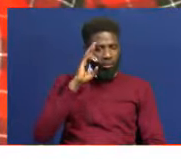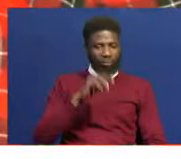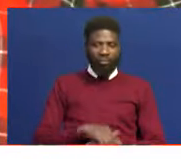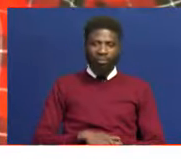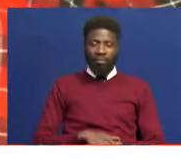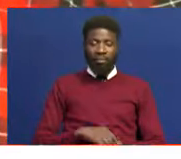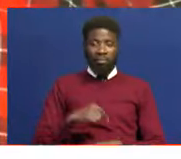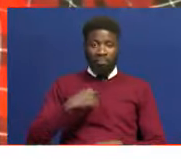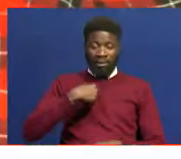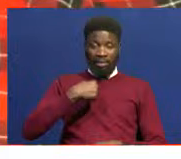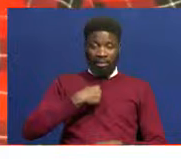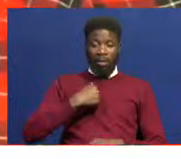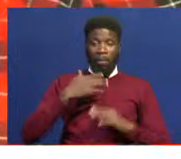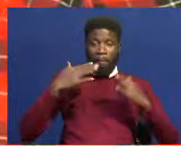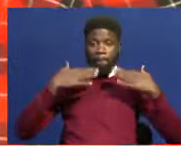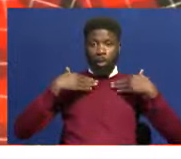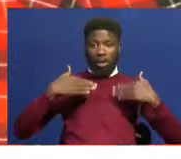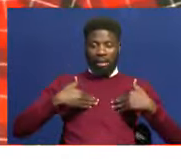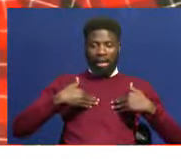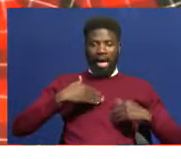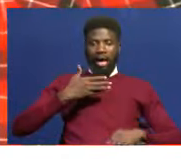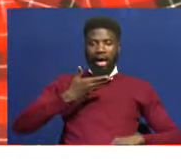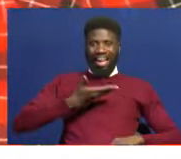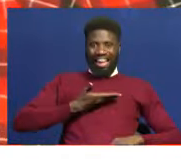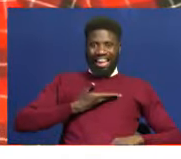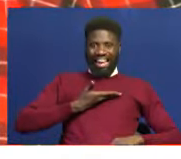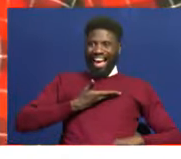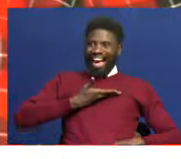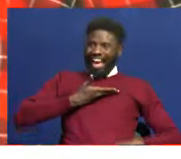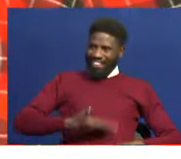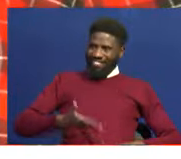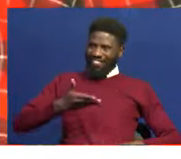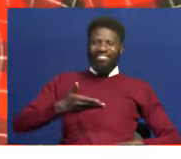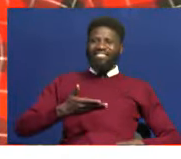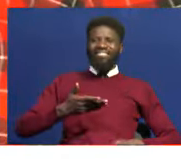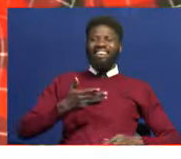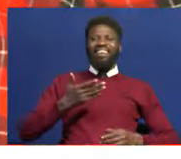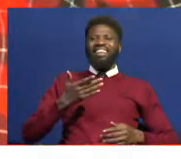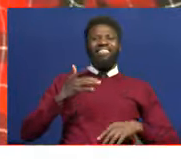sijisikiangi. Nasikianga tu mimi niko kutoka hapa hadi hapa.